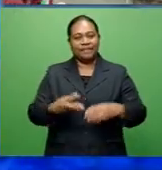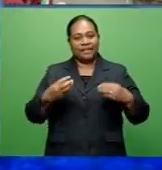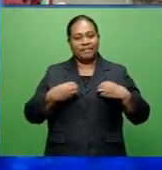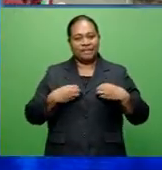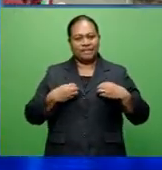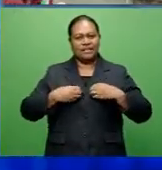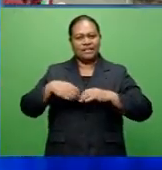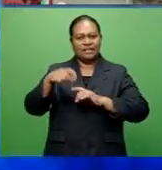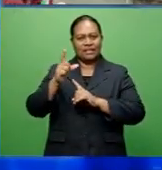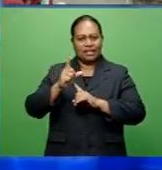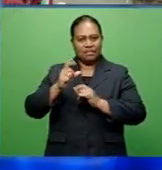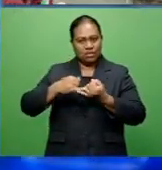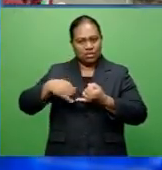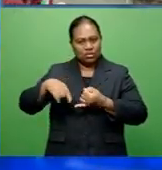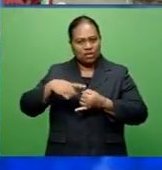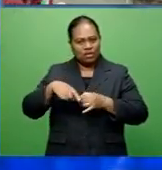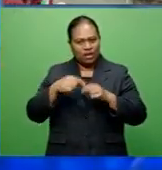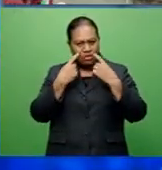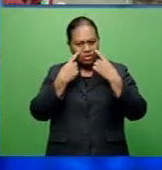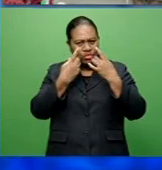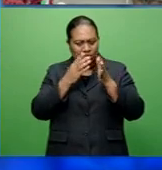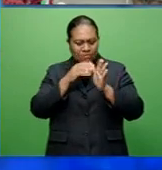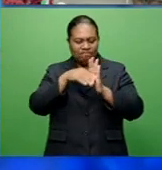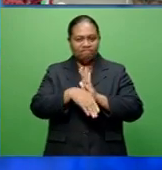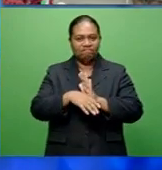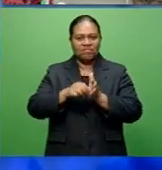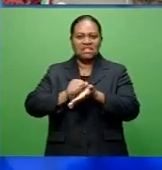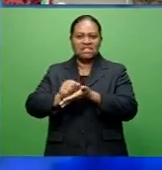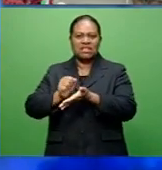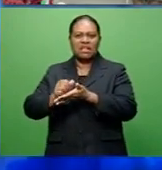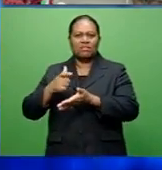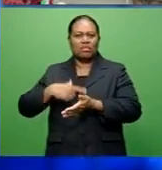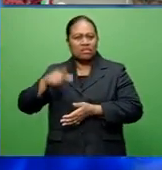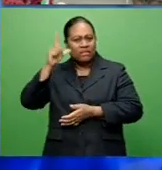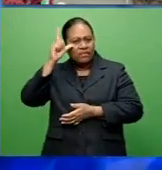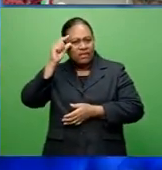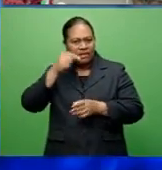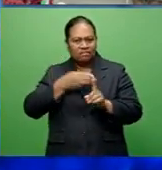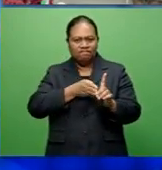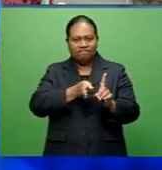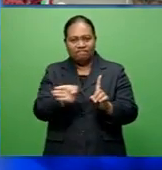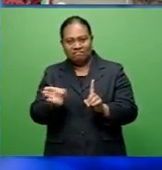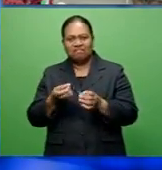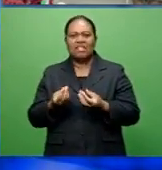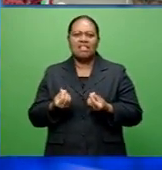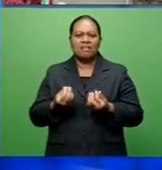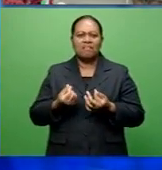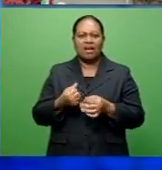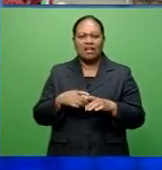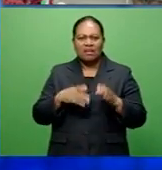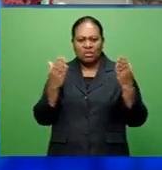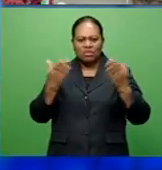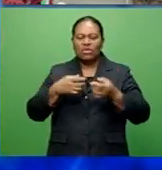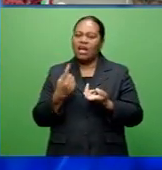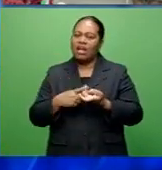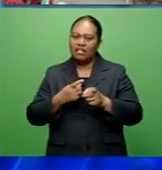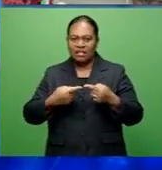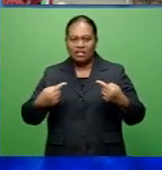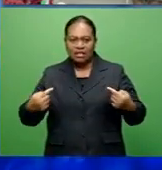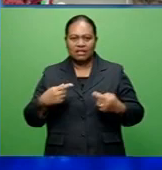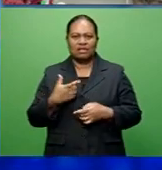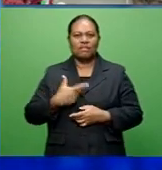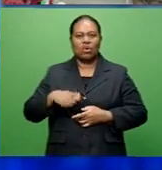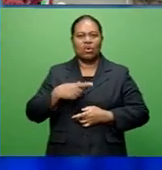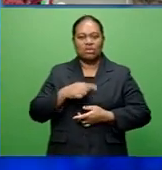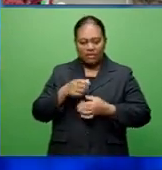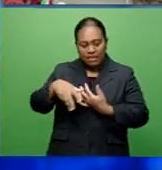Businesses in the capital have noticed a significant drop in sales as Fijians are diverting their finances towards essential items following the